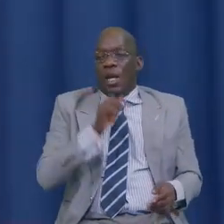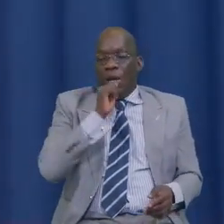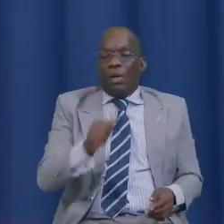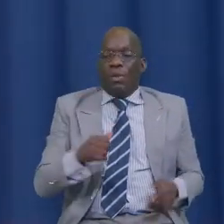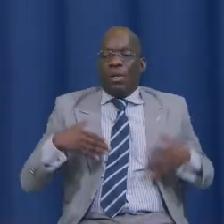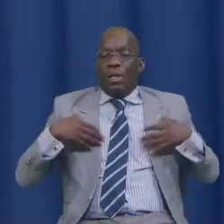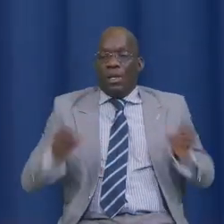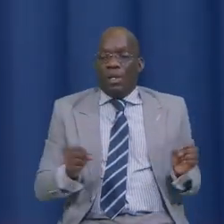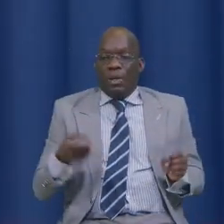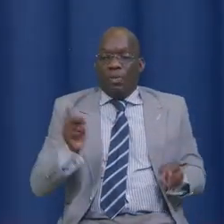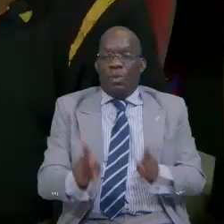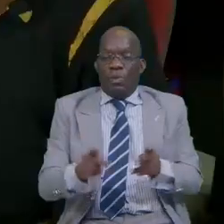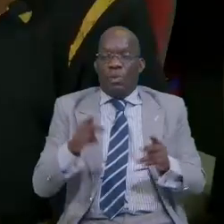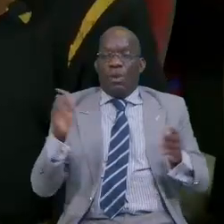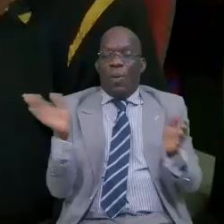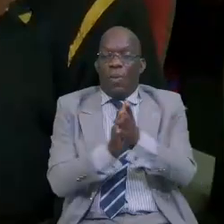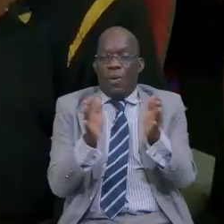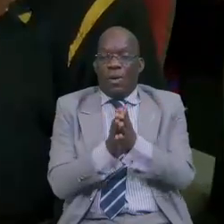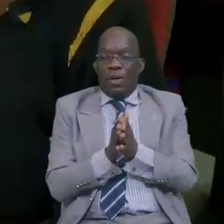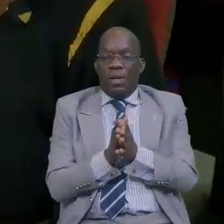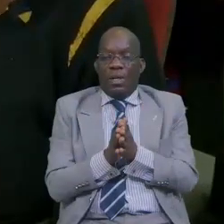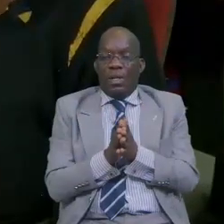people clapped. And so